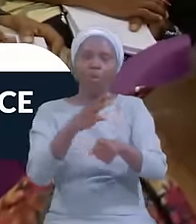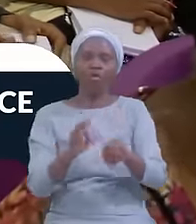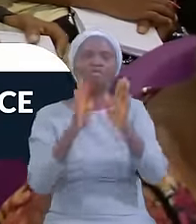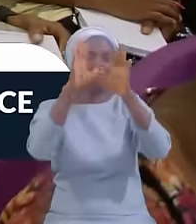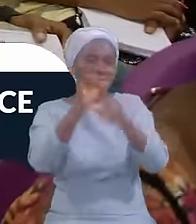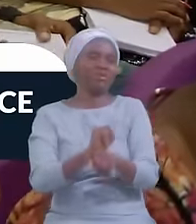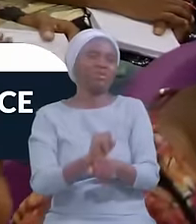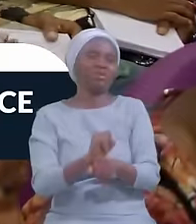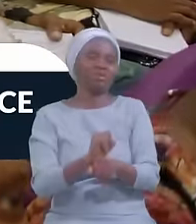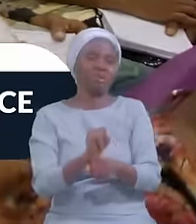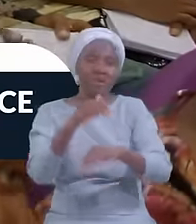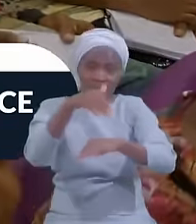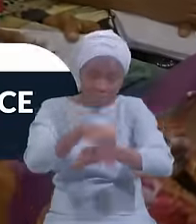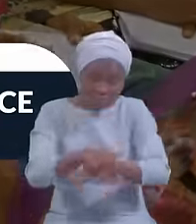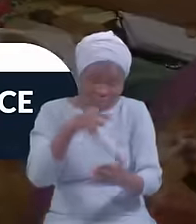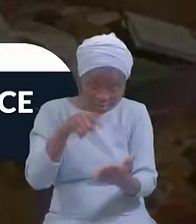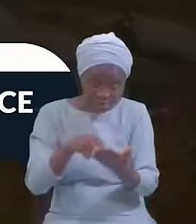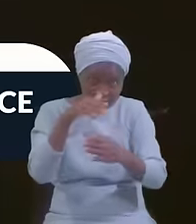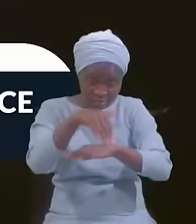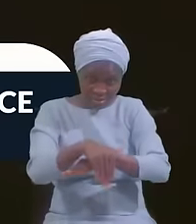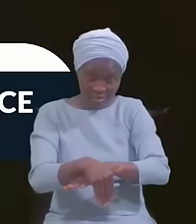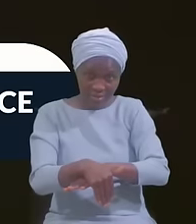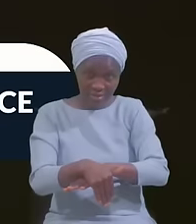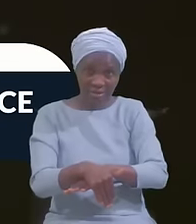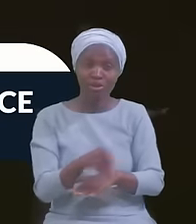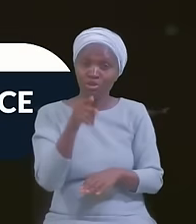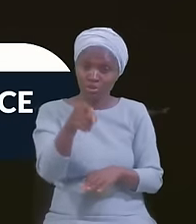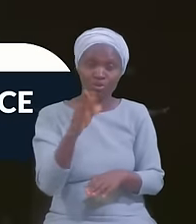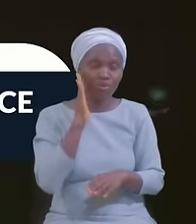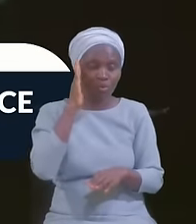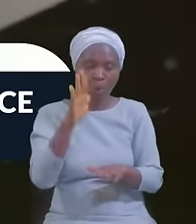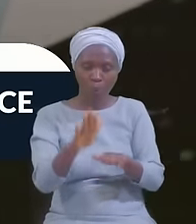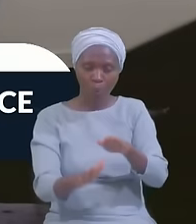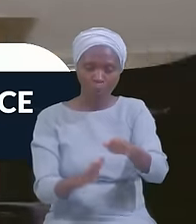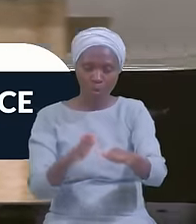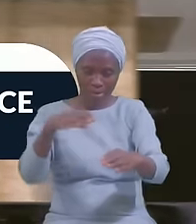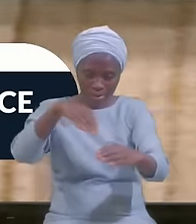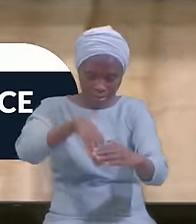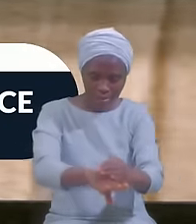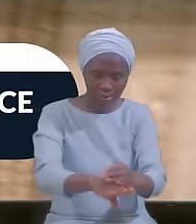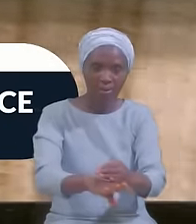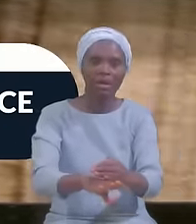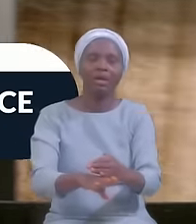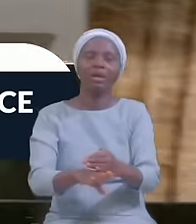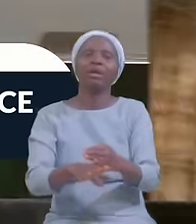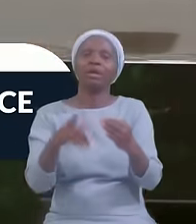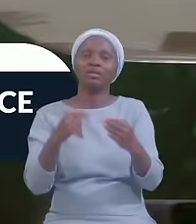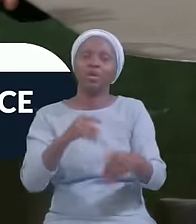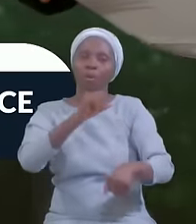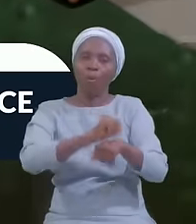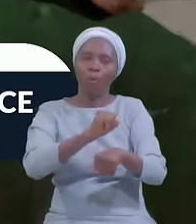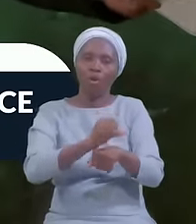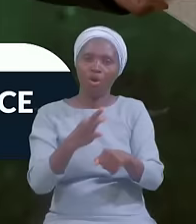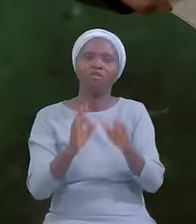Tonight, I said tonight, you walk into the performance of